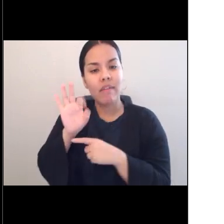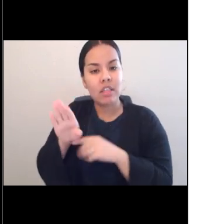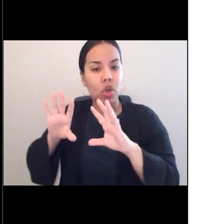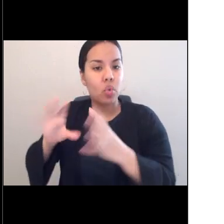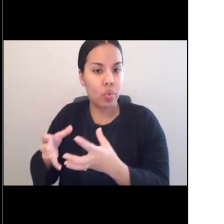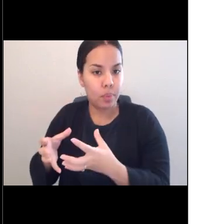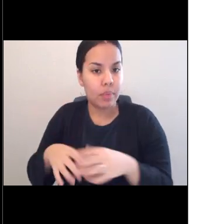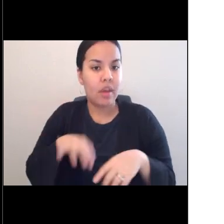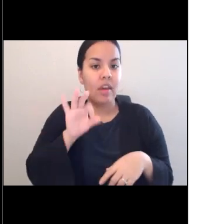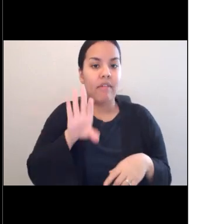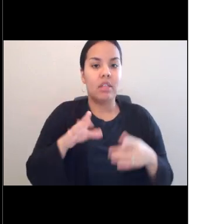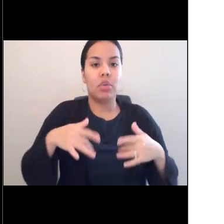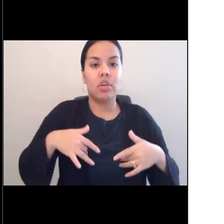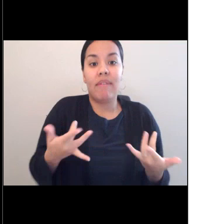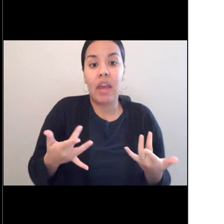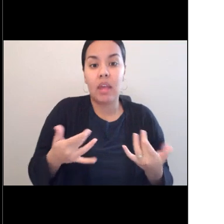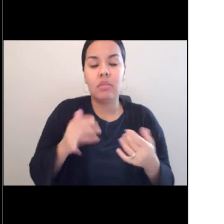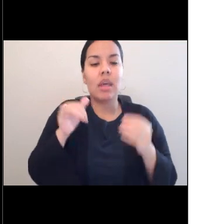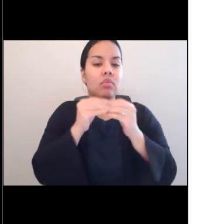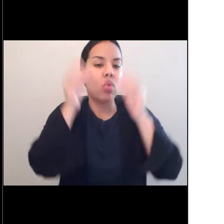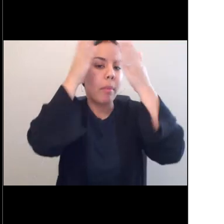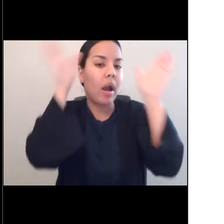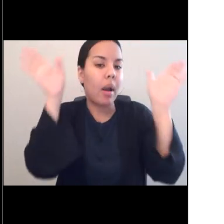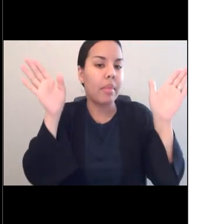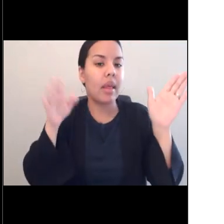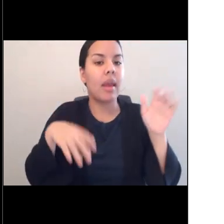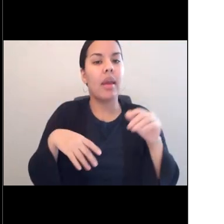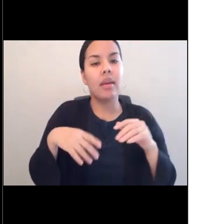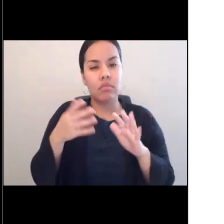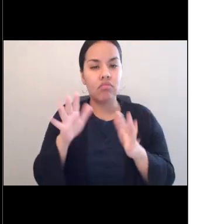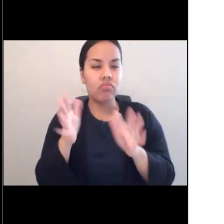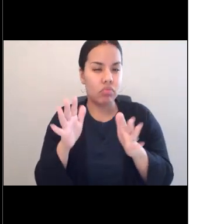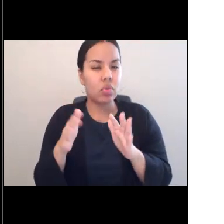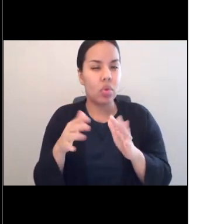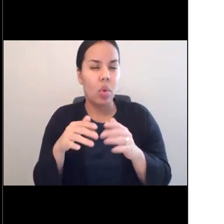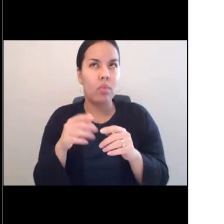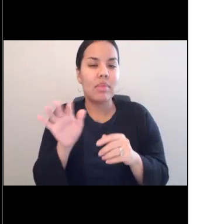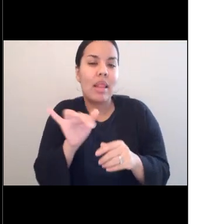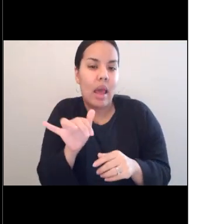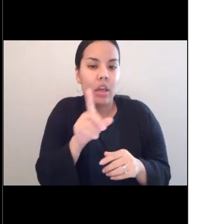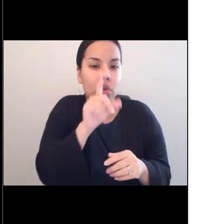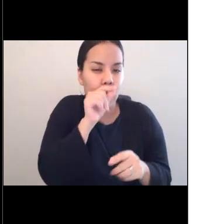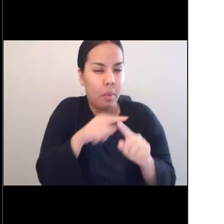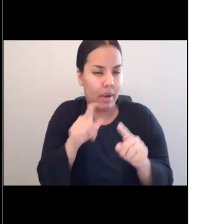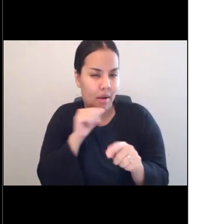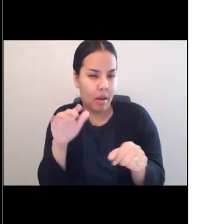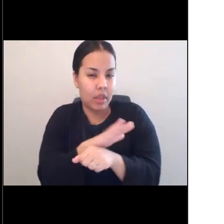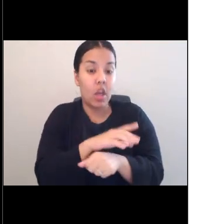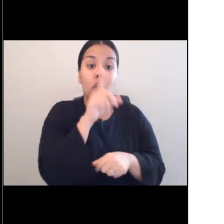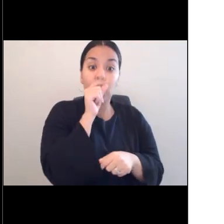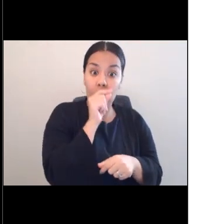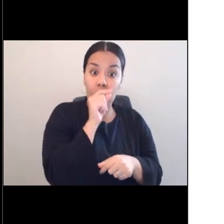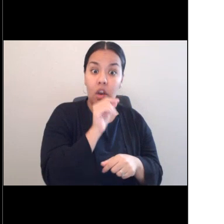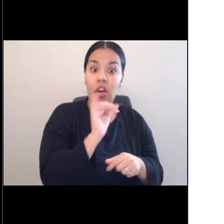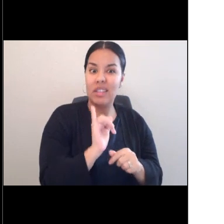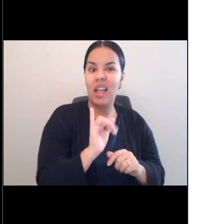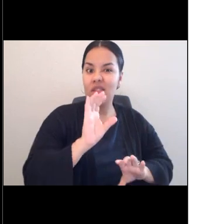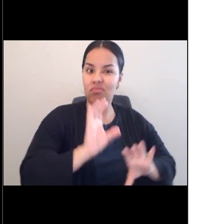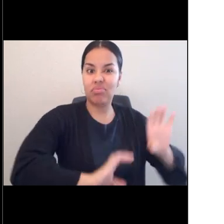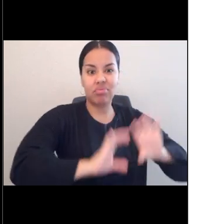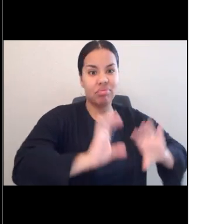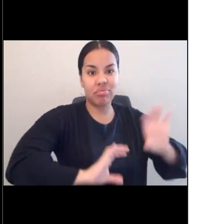events. And these can be a little bit more public, kind of halfway to Twitter. Twitter, on the other hand, is like a conversation that you're having in a public